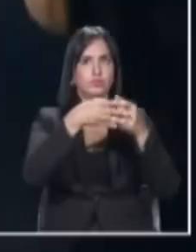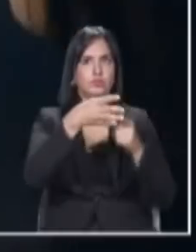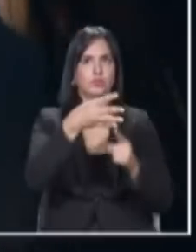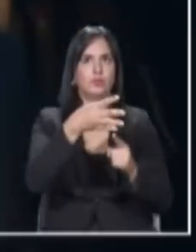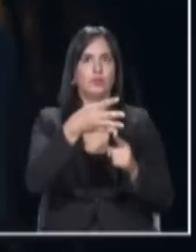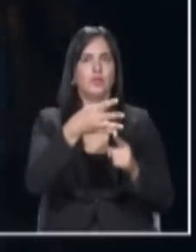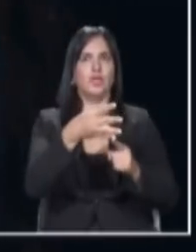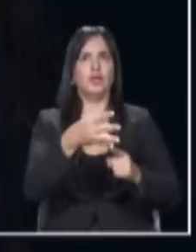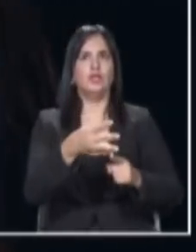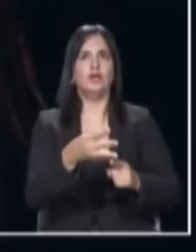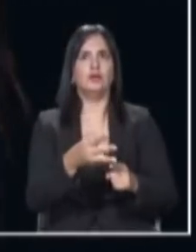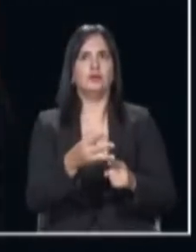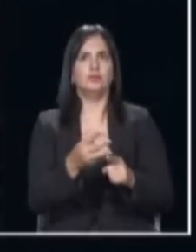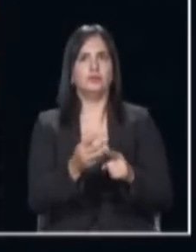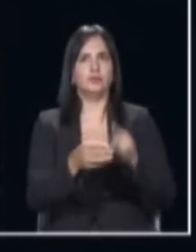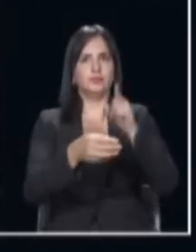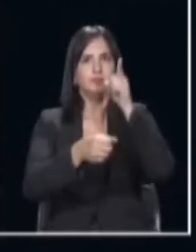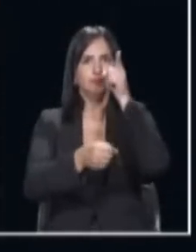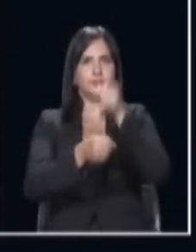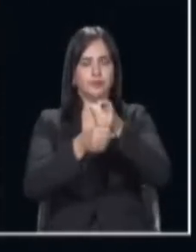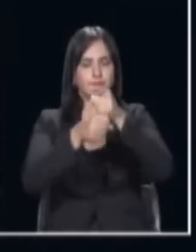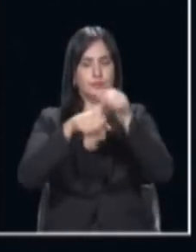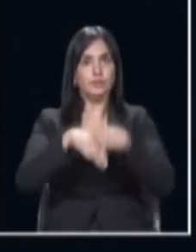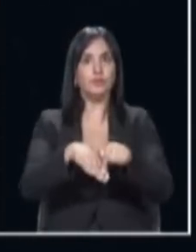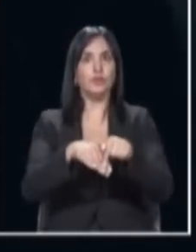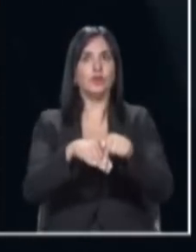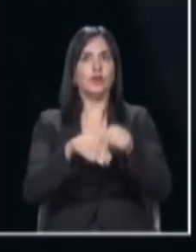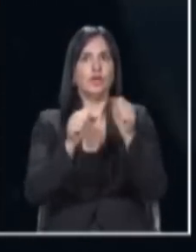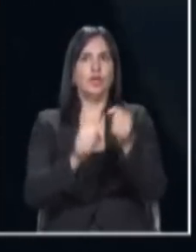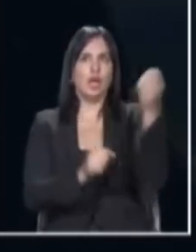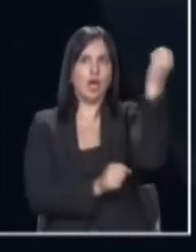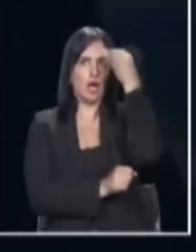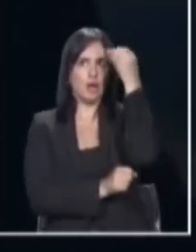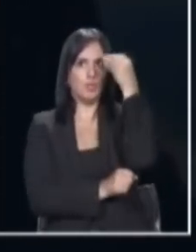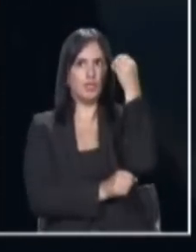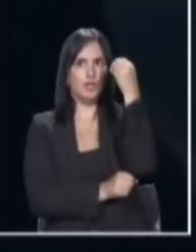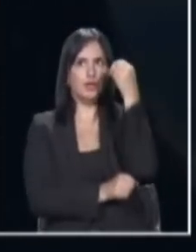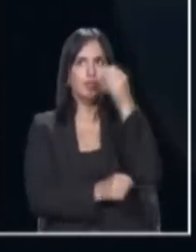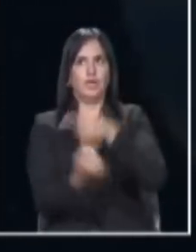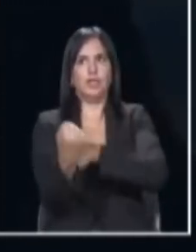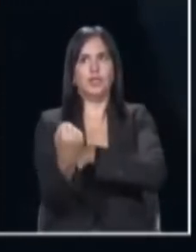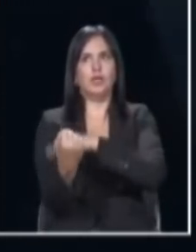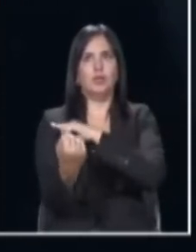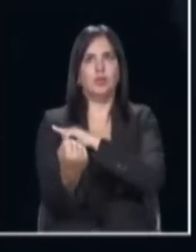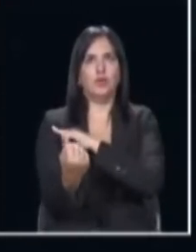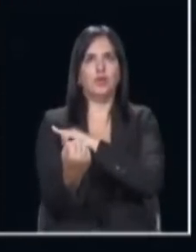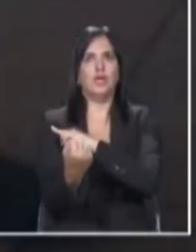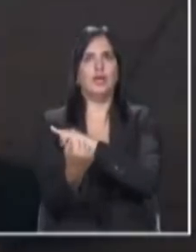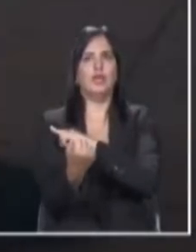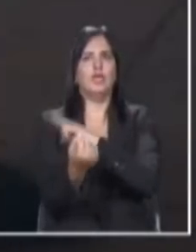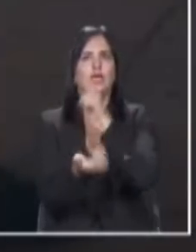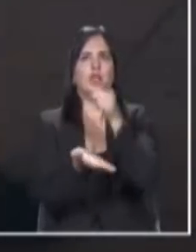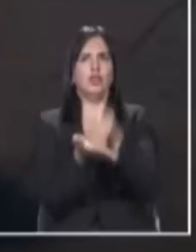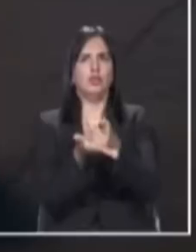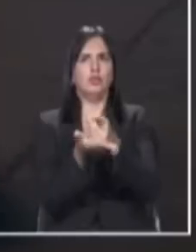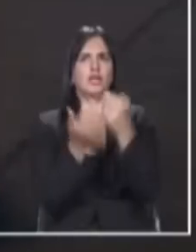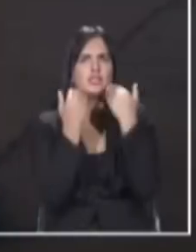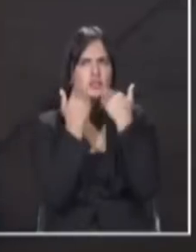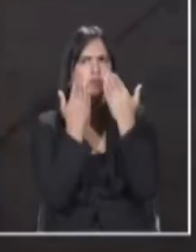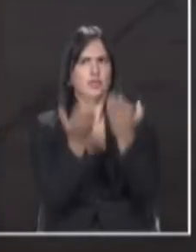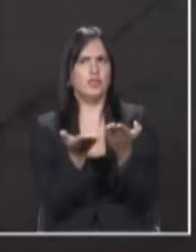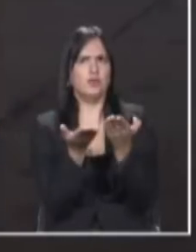can help them to survive we can learn from these hierarchies that power and dominance can be beneficial in certain contexts